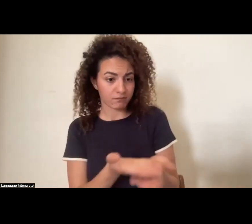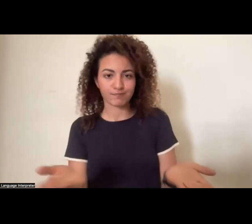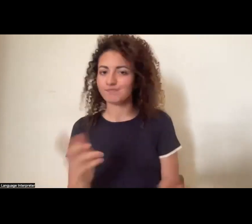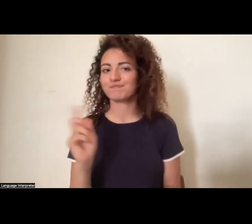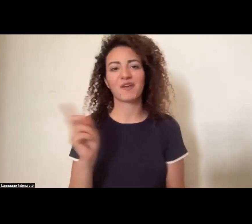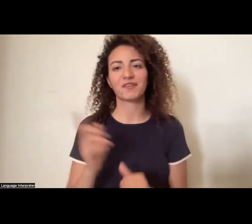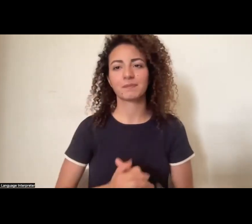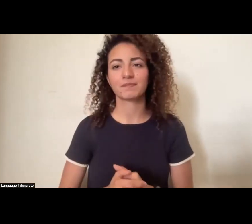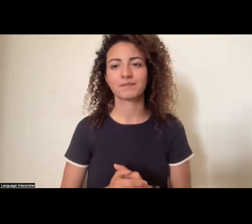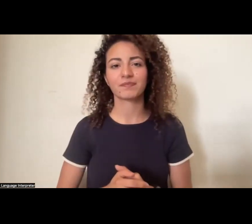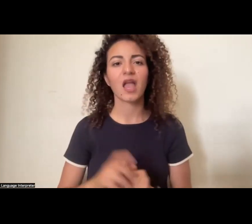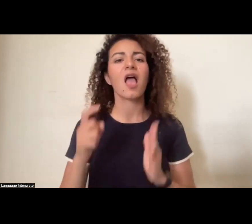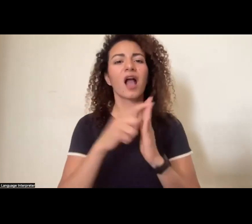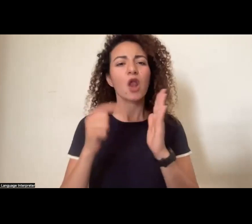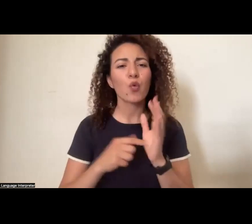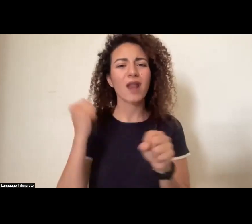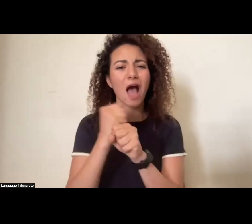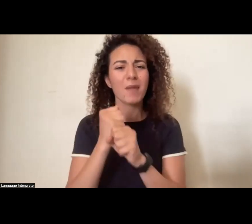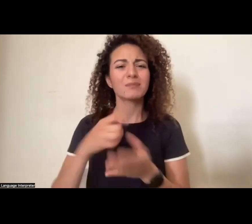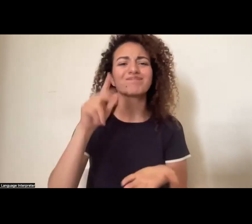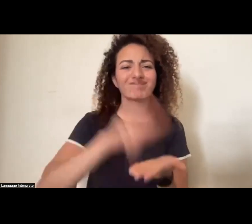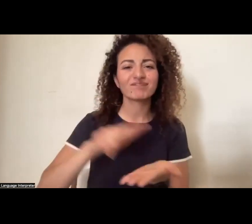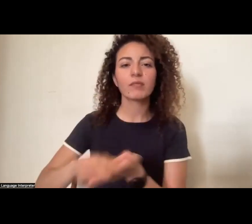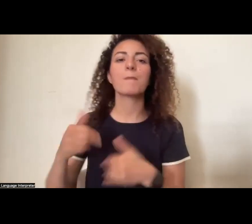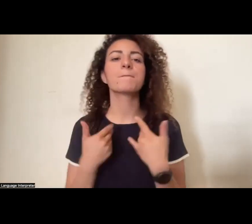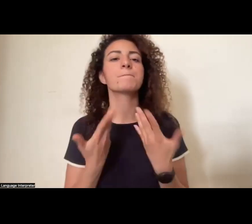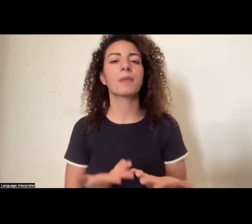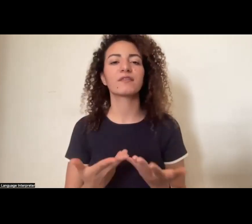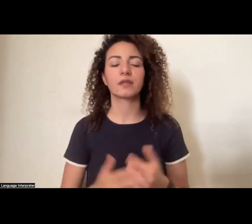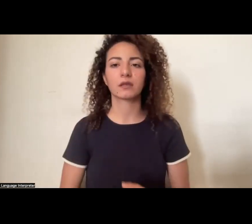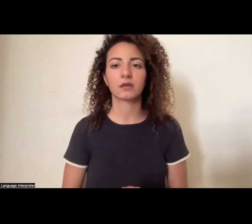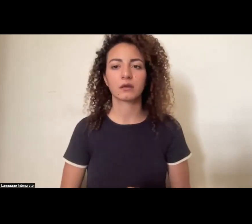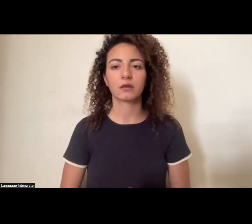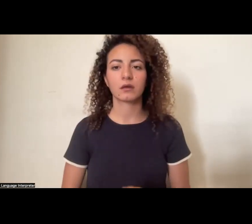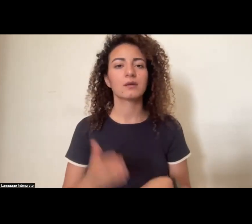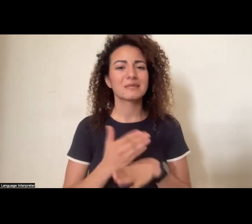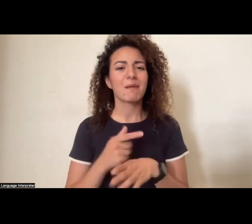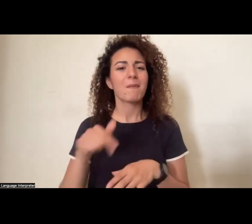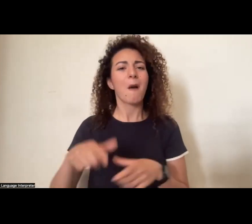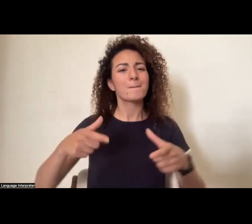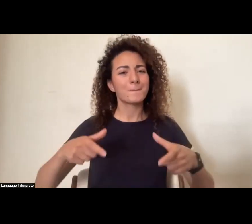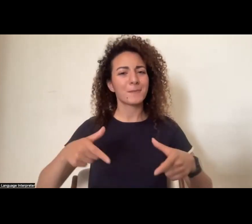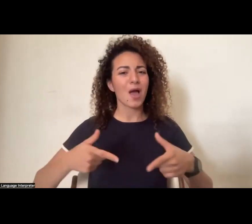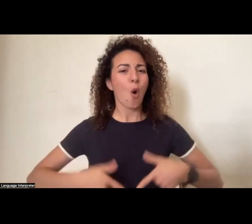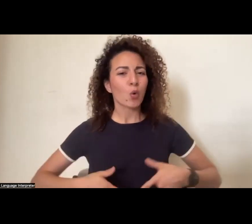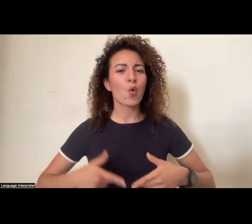law enforcement. And this goes back to the political economy, which I'm gonna, of the issue, which I'm gonna talk about